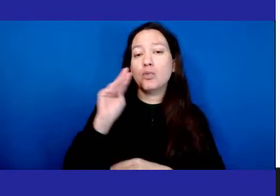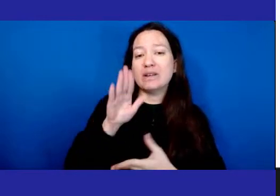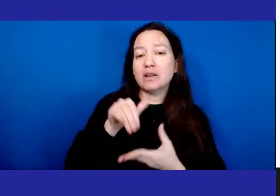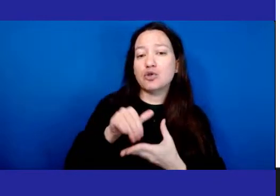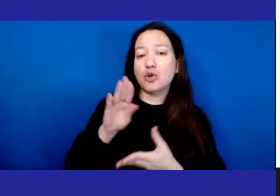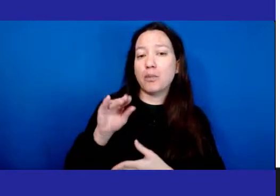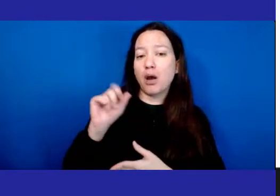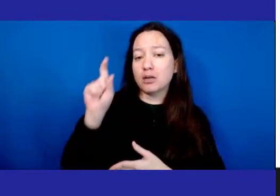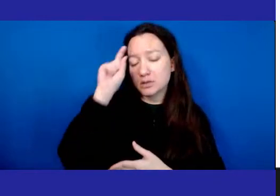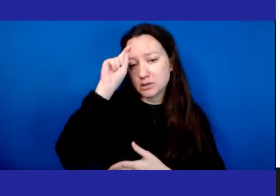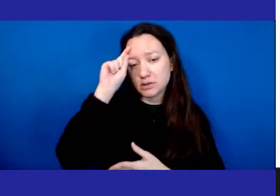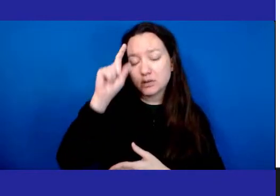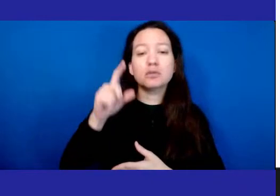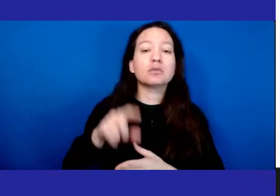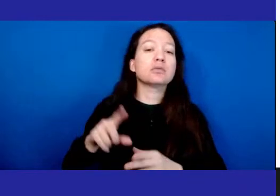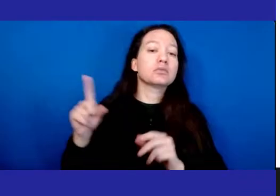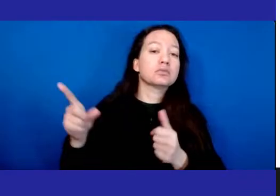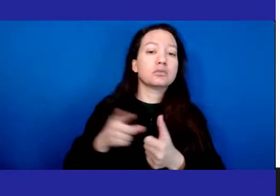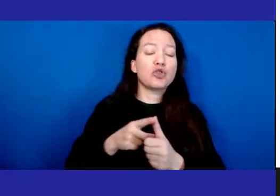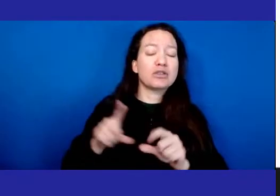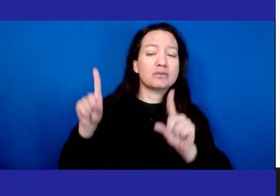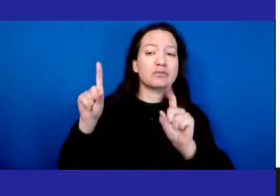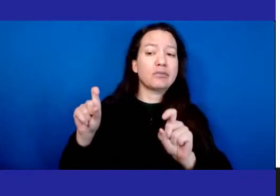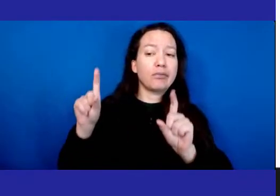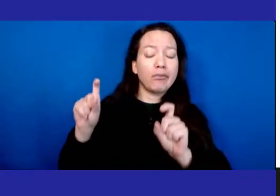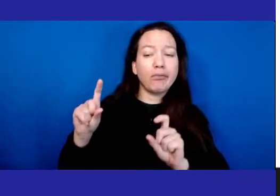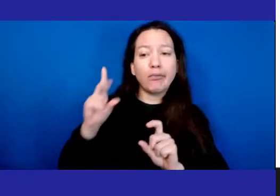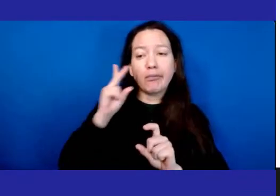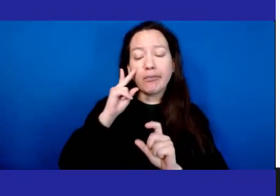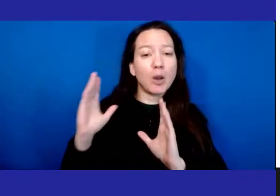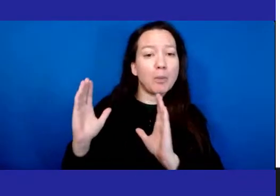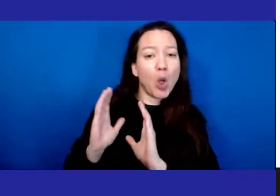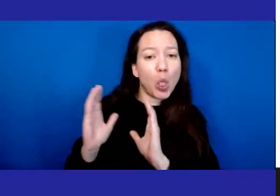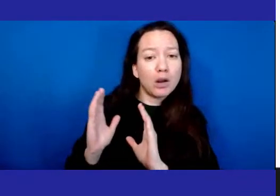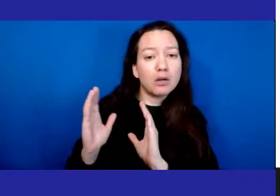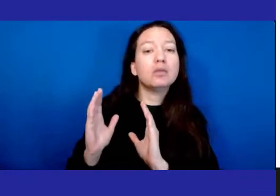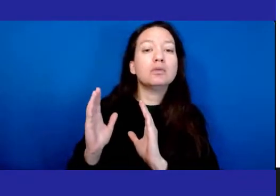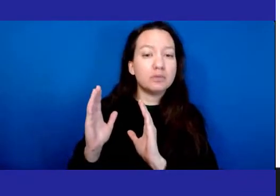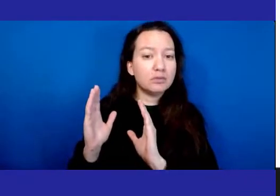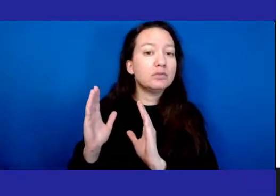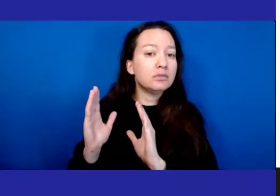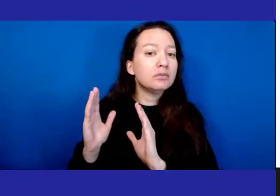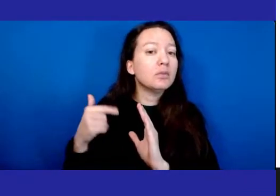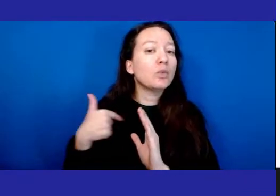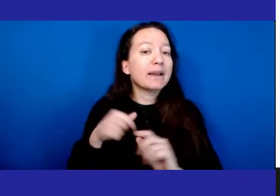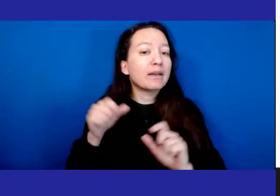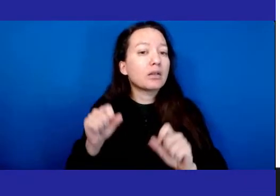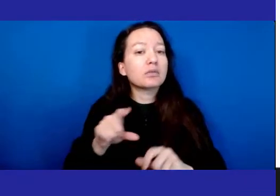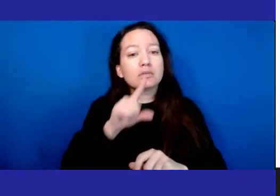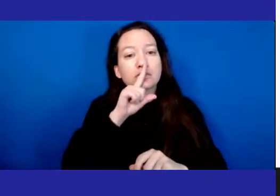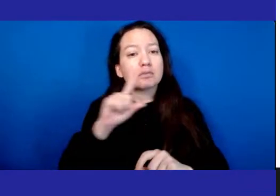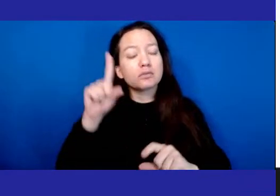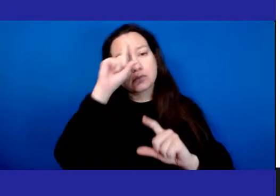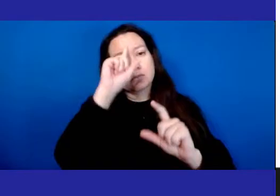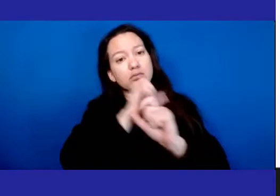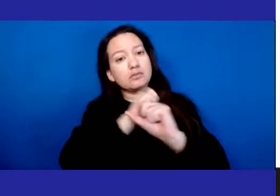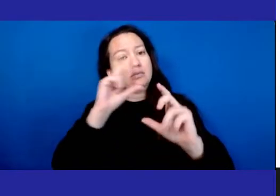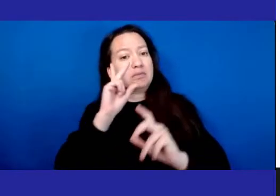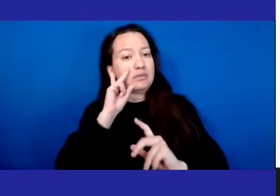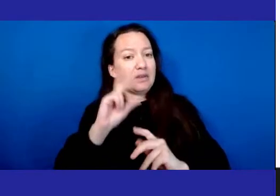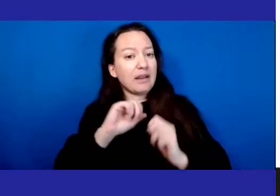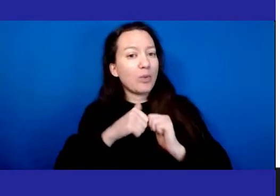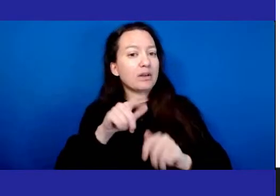pilot site. It's nice because it's fairly small, and it will enable us to really see how the team is working